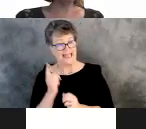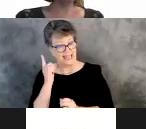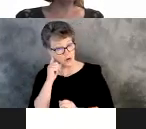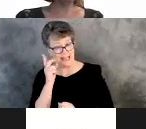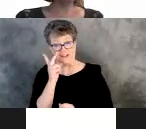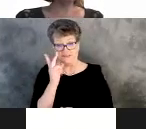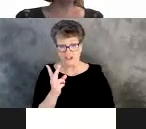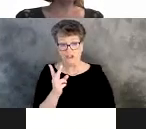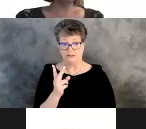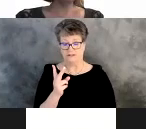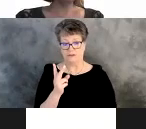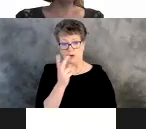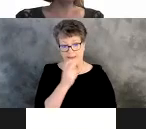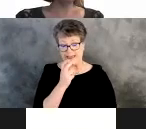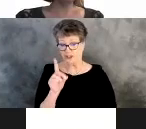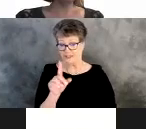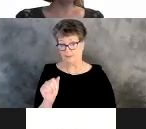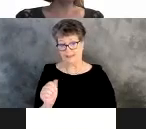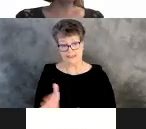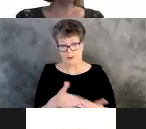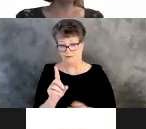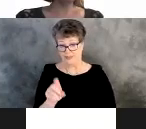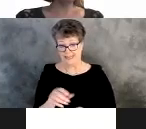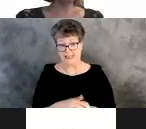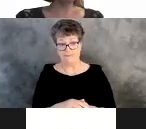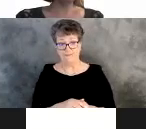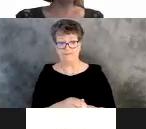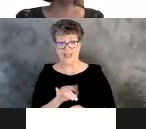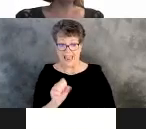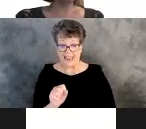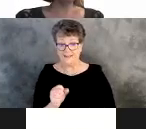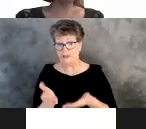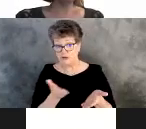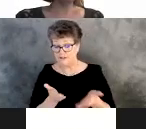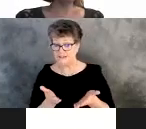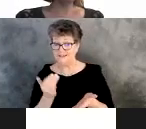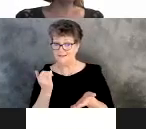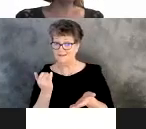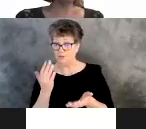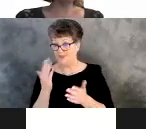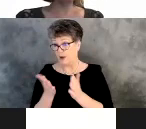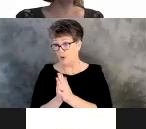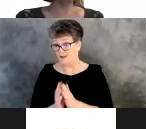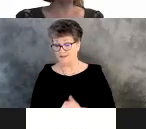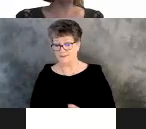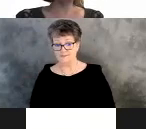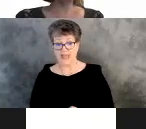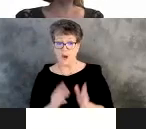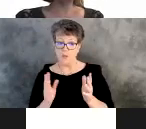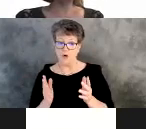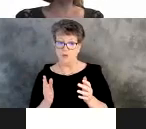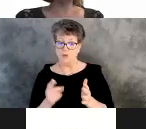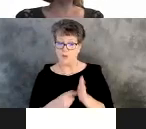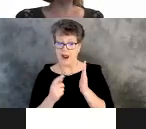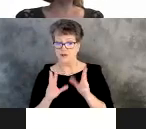disabilities may need. We have to provide the aids and services on their request, and we are required to give primary